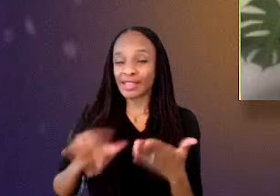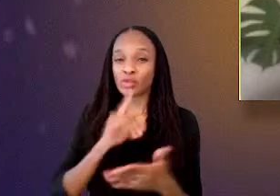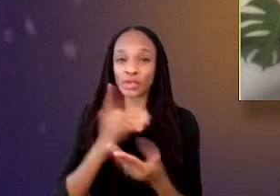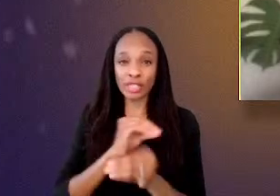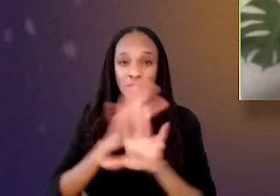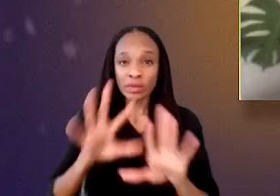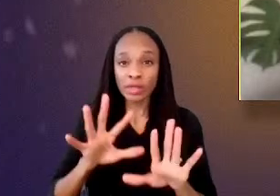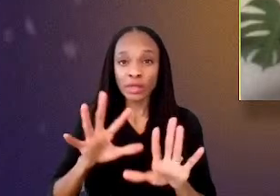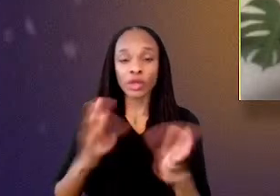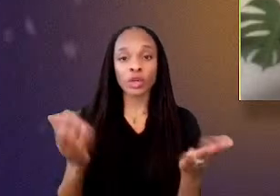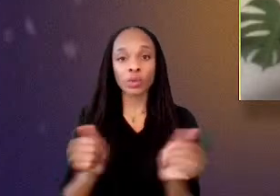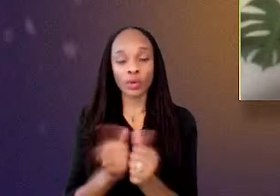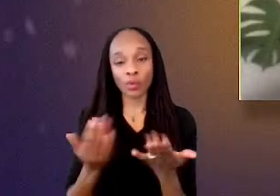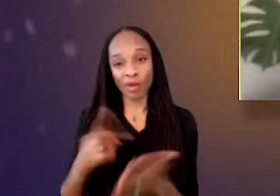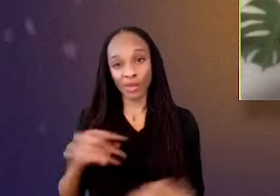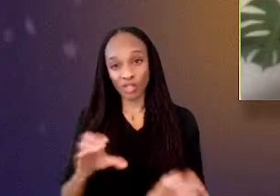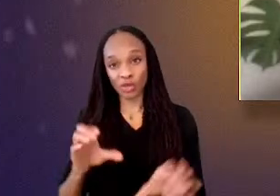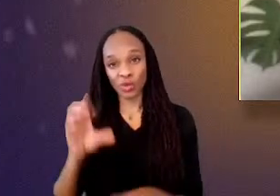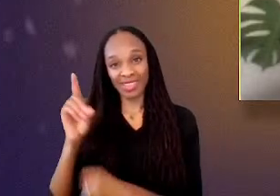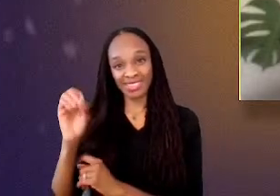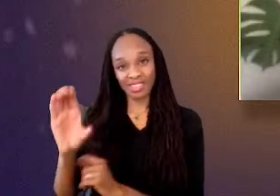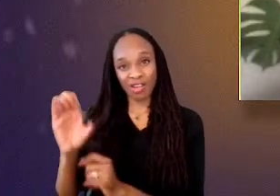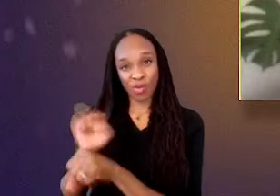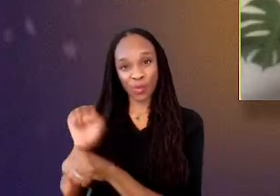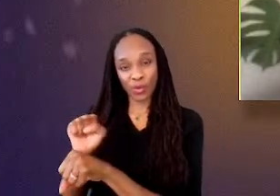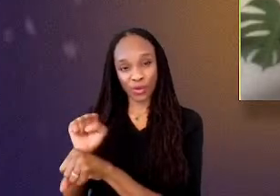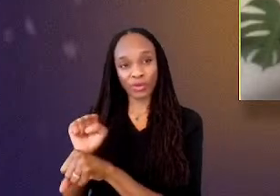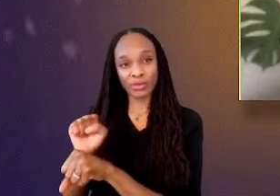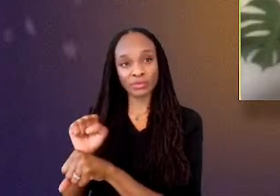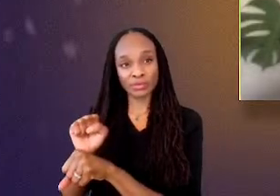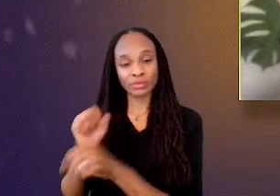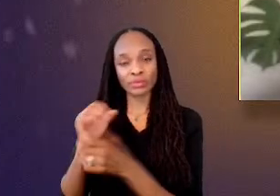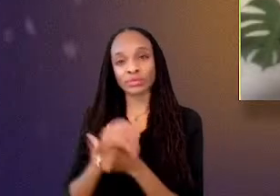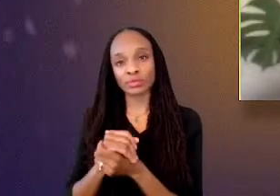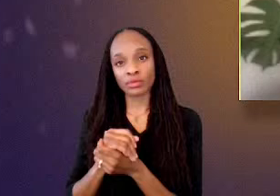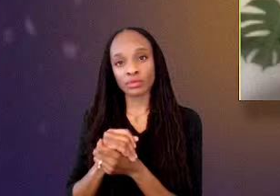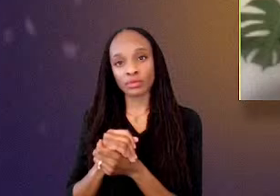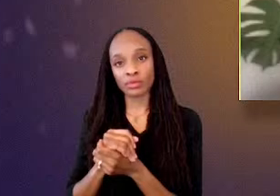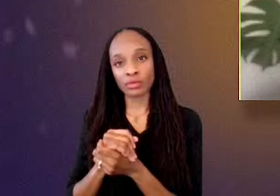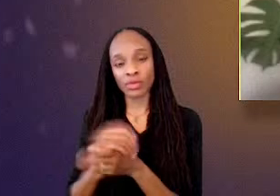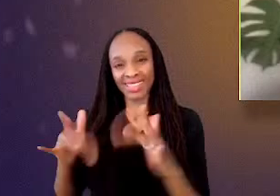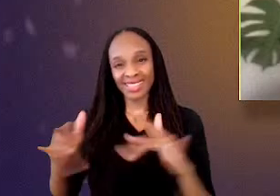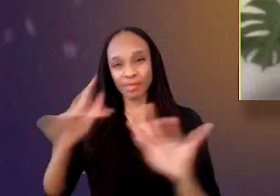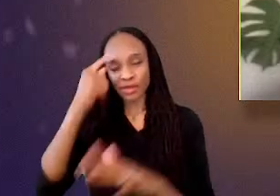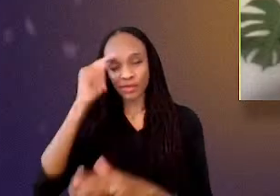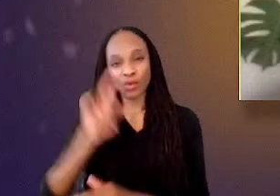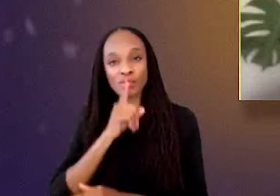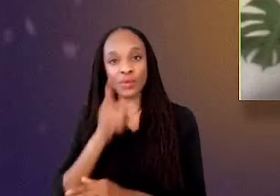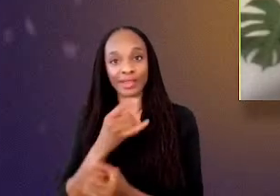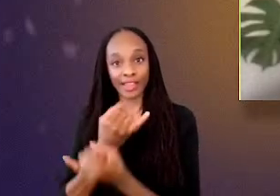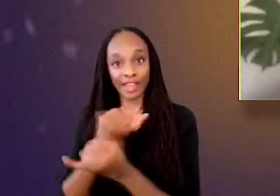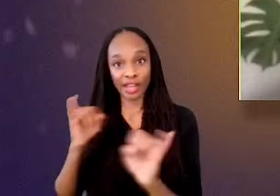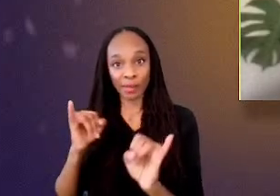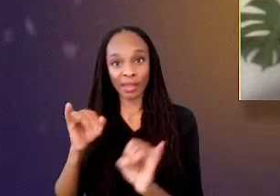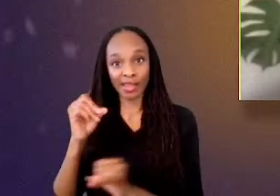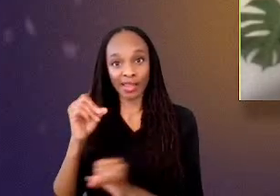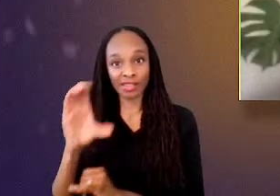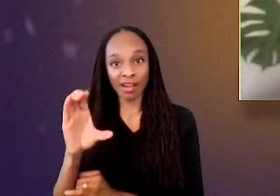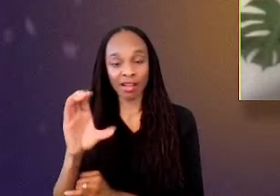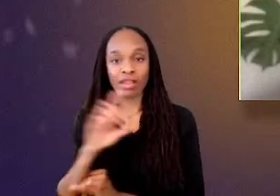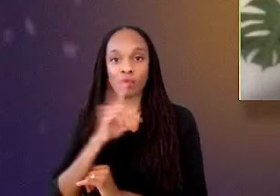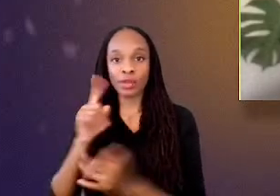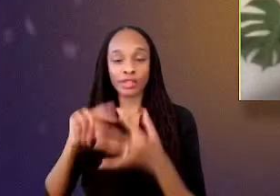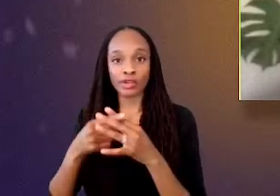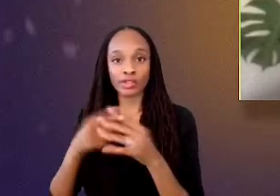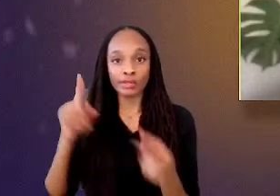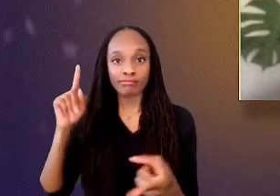for what we do, which is doc work, the space for truly independent docs continues to shrink even at the